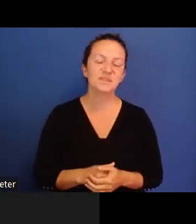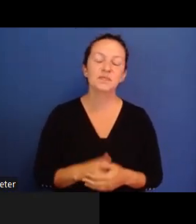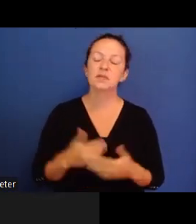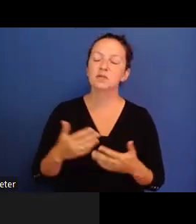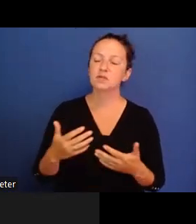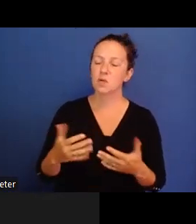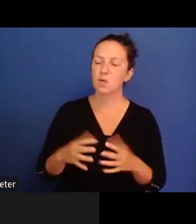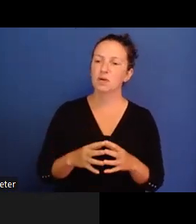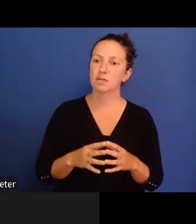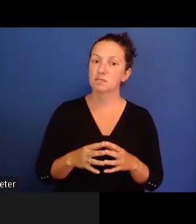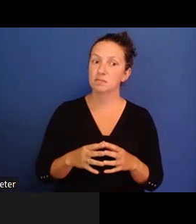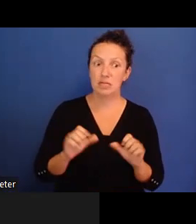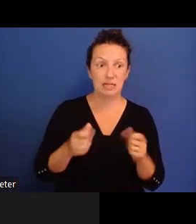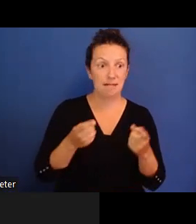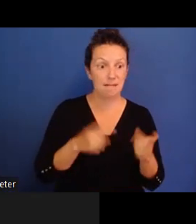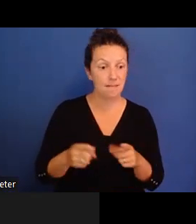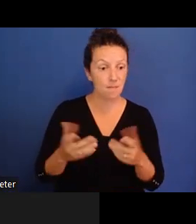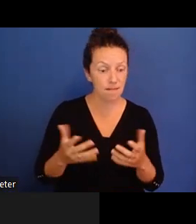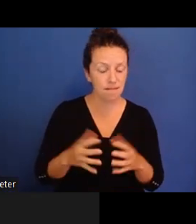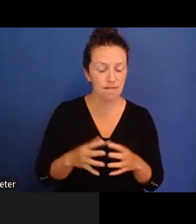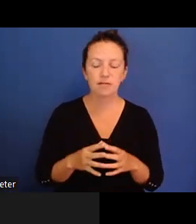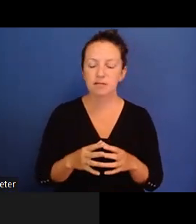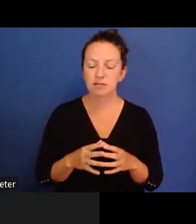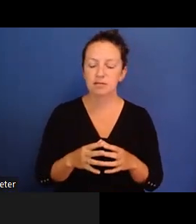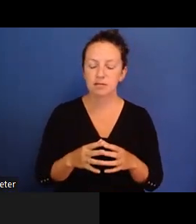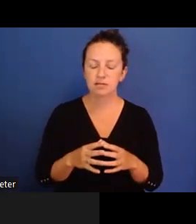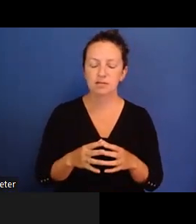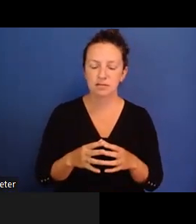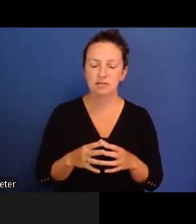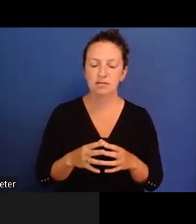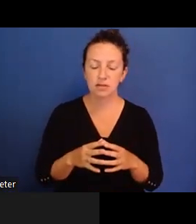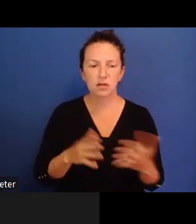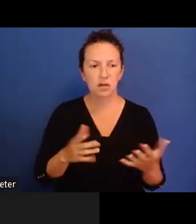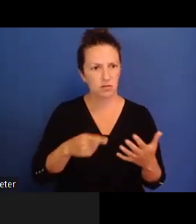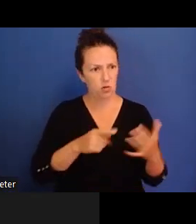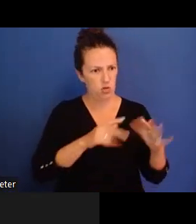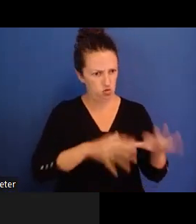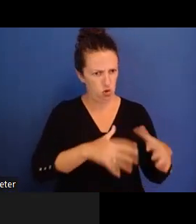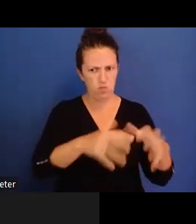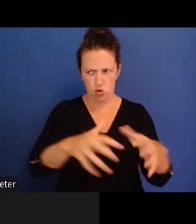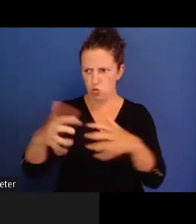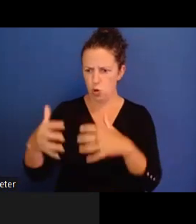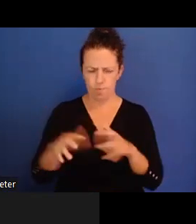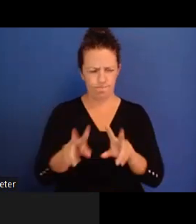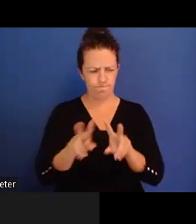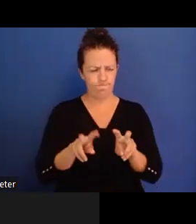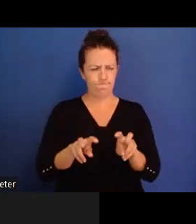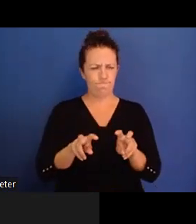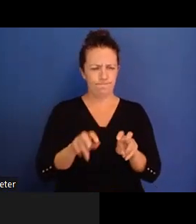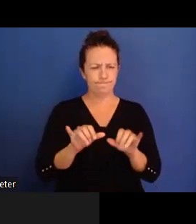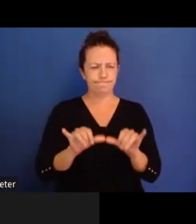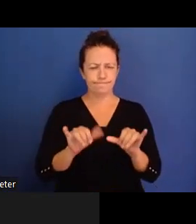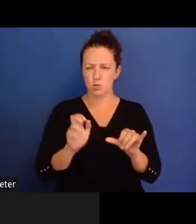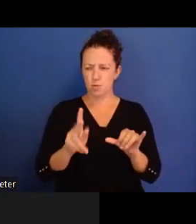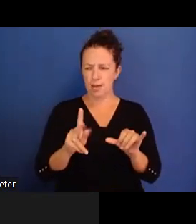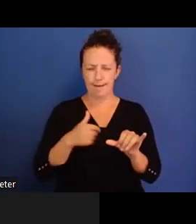of the way it can work is once you've identified which group, right, you can go back again and look